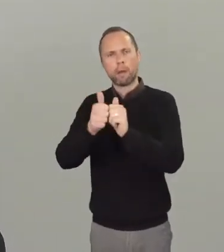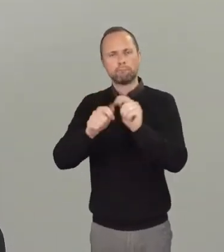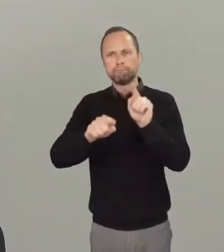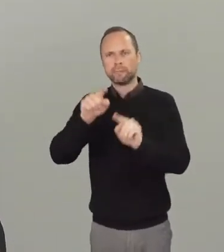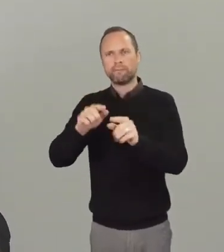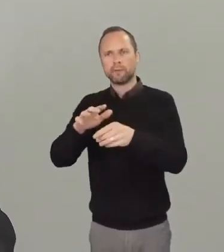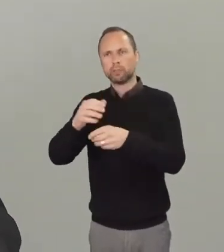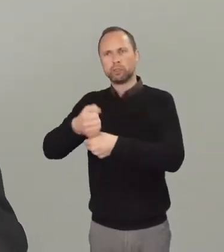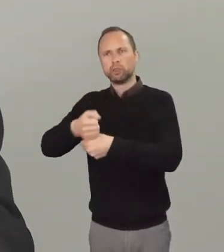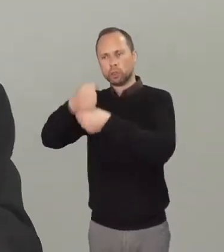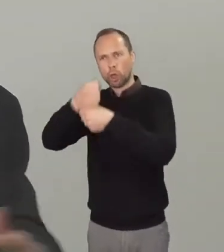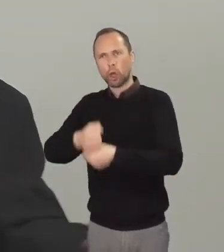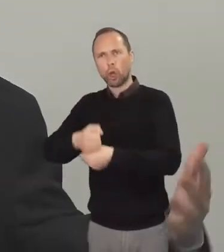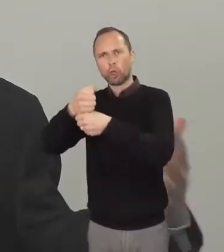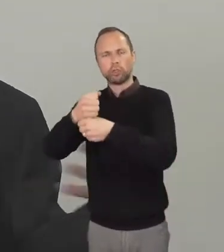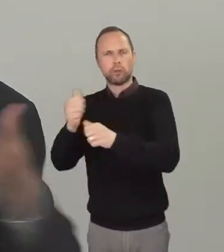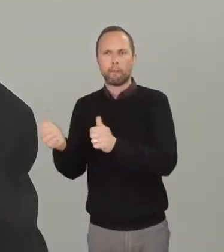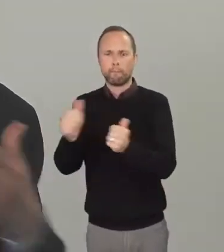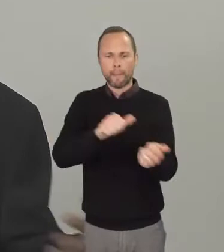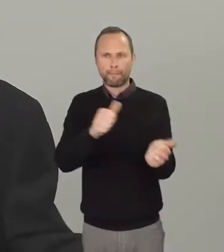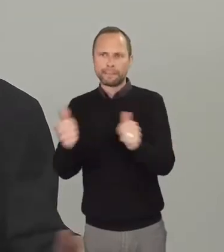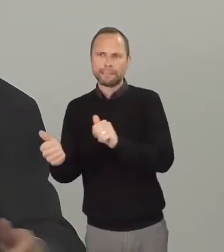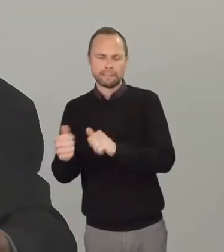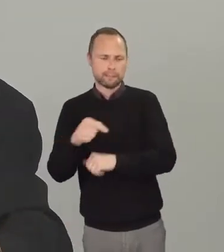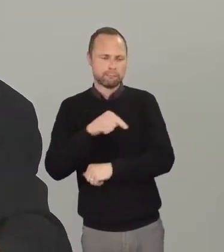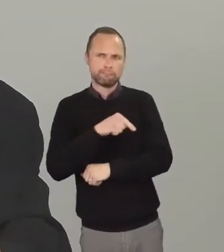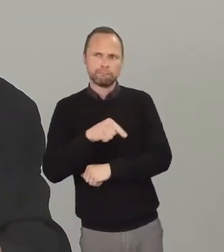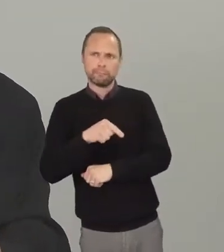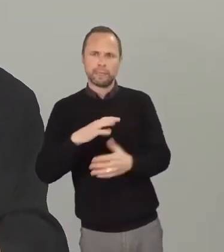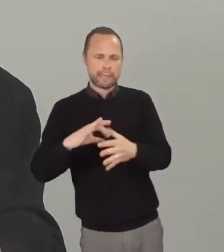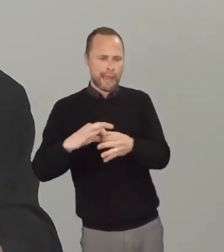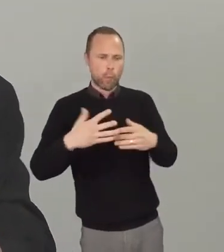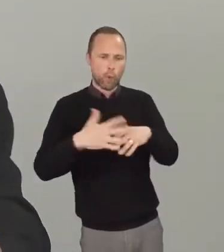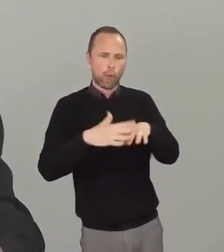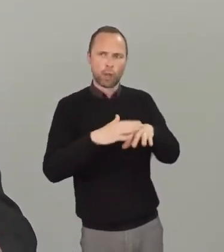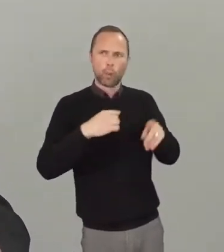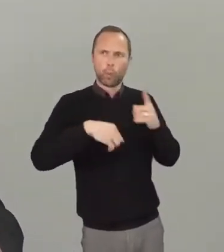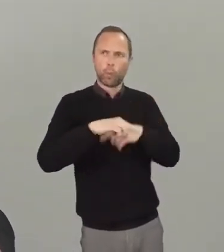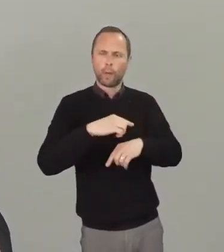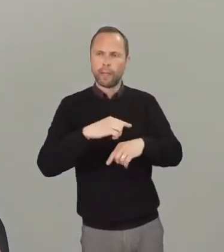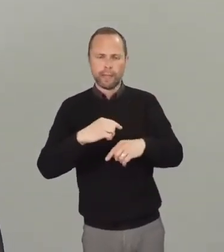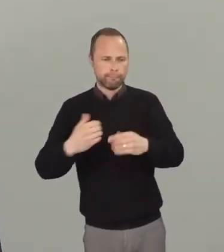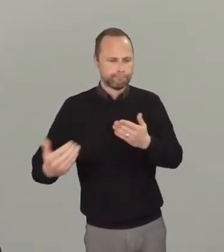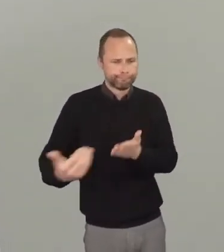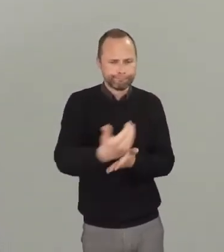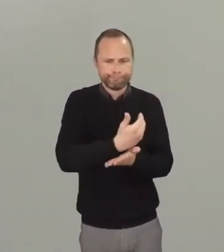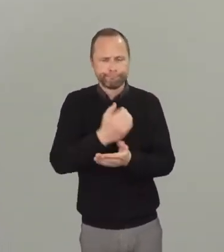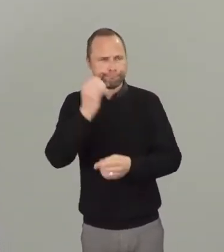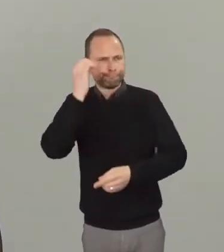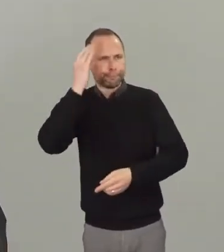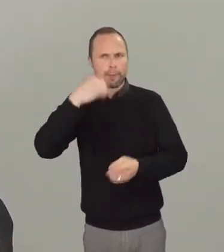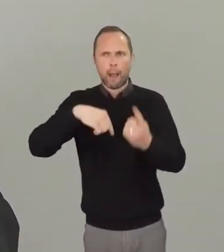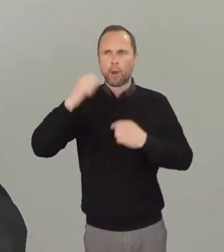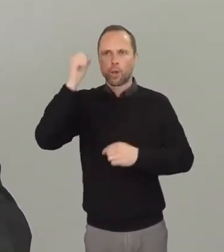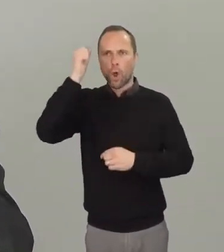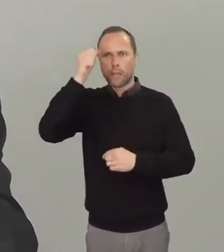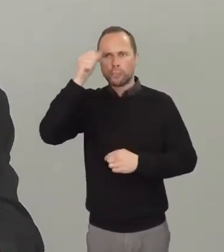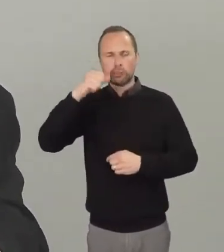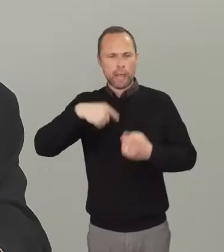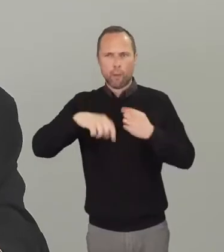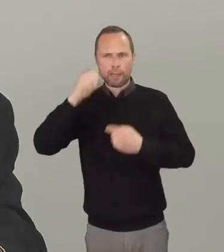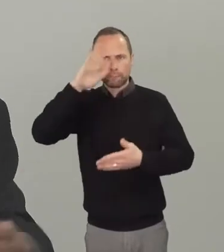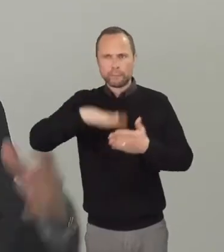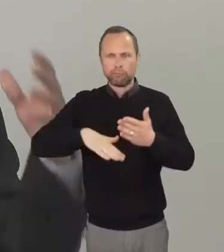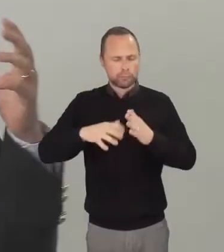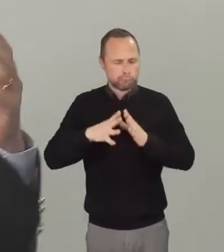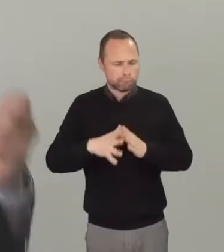Baptist networks to pool our resources, our knowledge, our experiences together, so